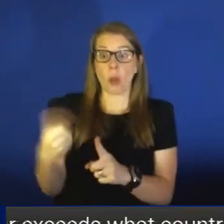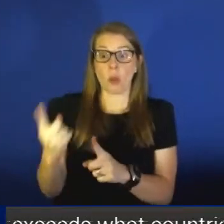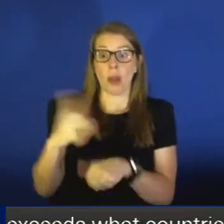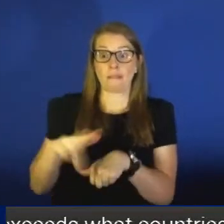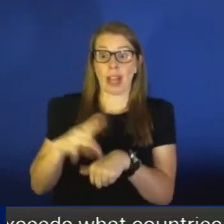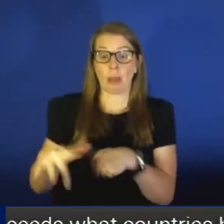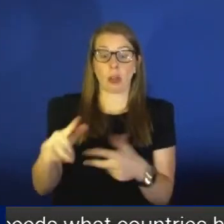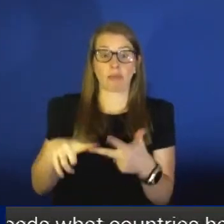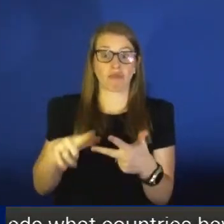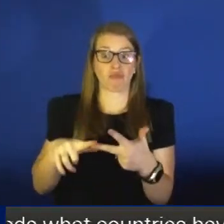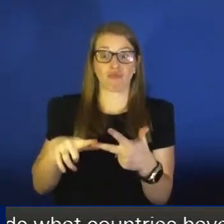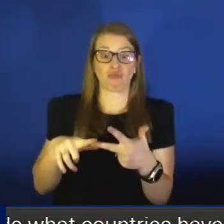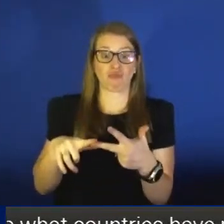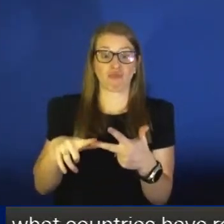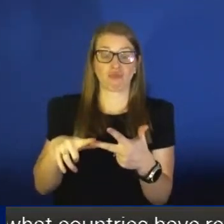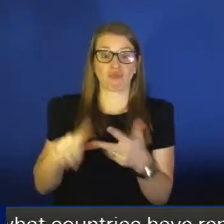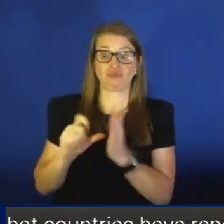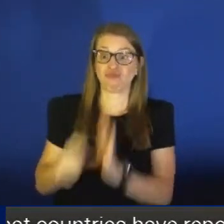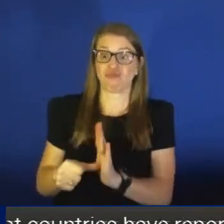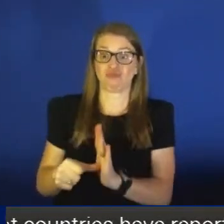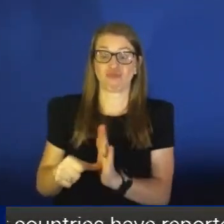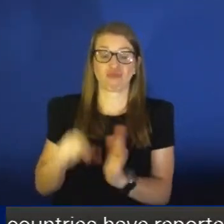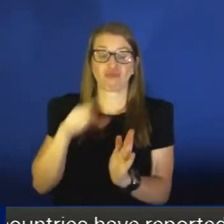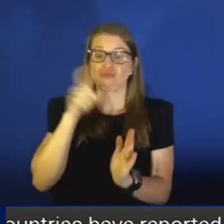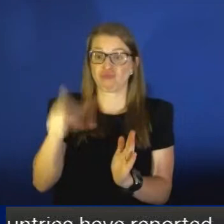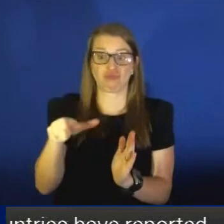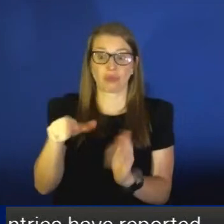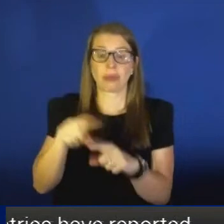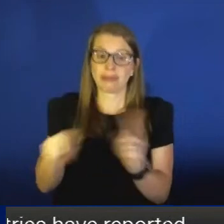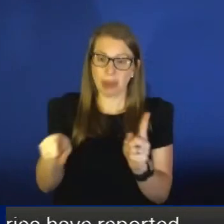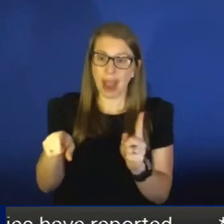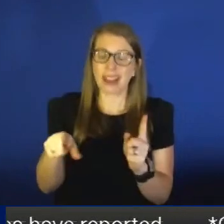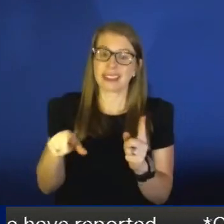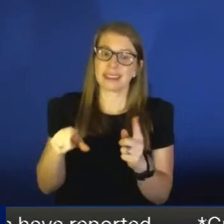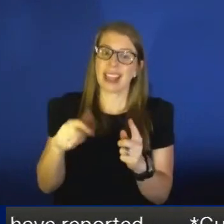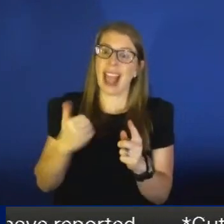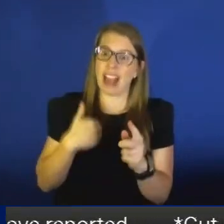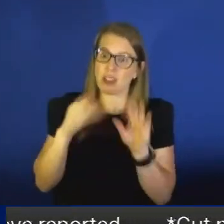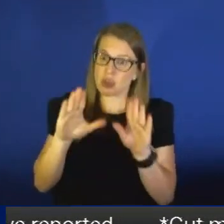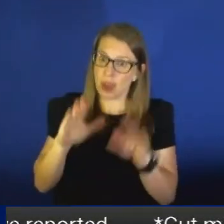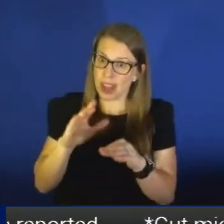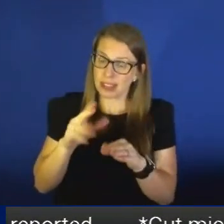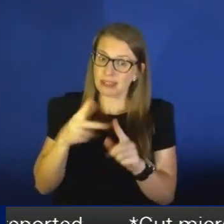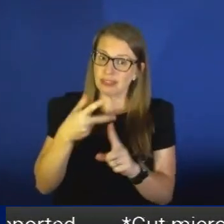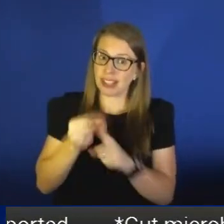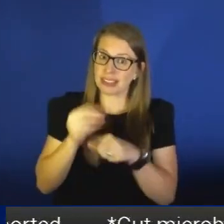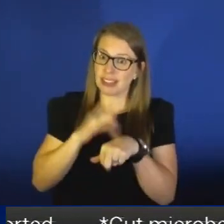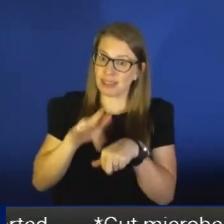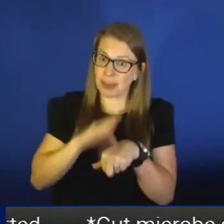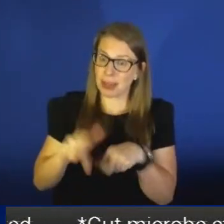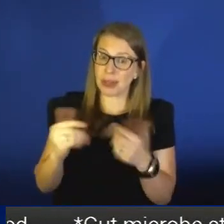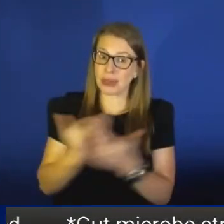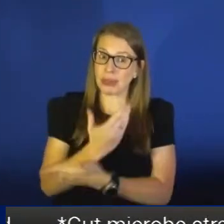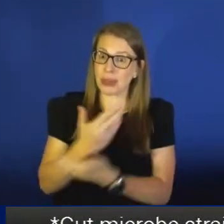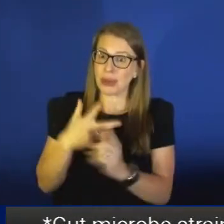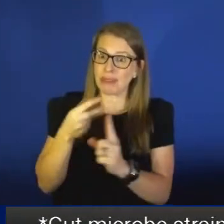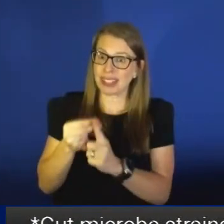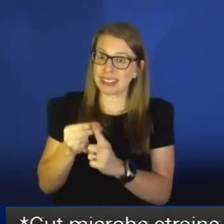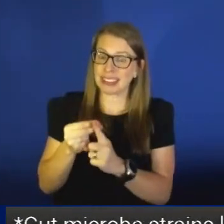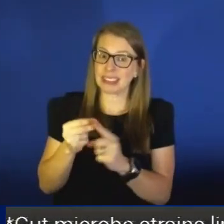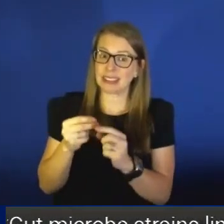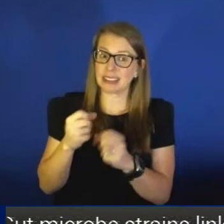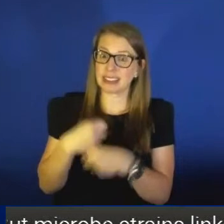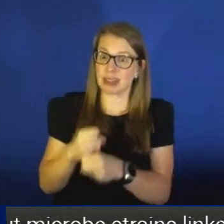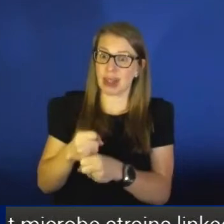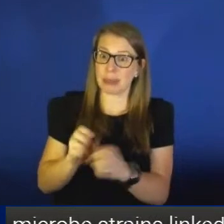wouldn't be being de-emphasized. Correct. But the choice is we have great vaccines available and we have new vaccines coming down the pipe that also look